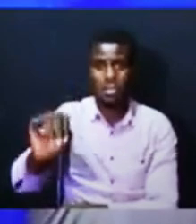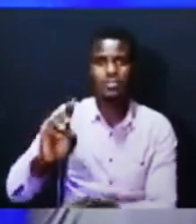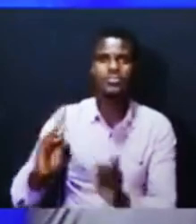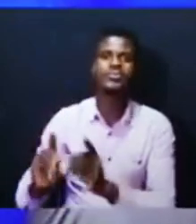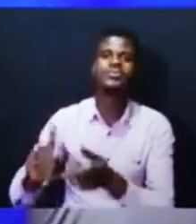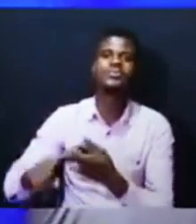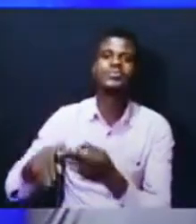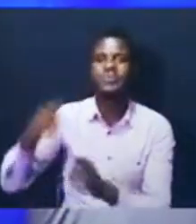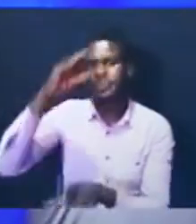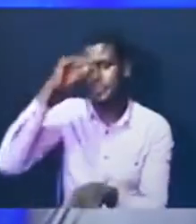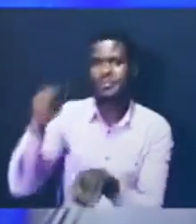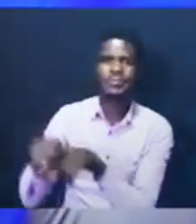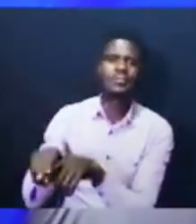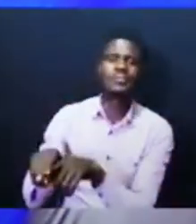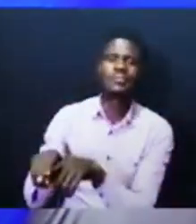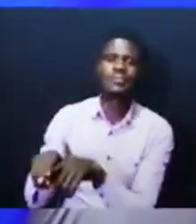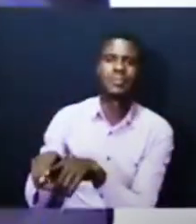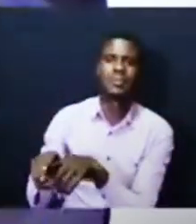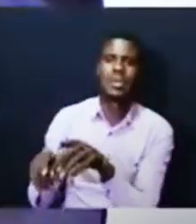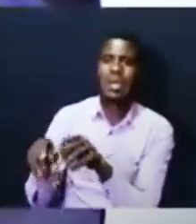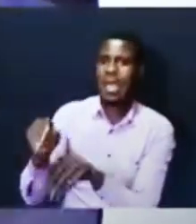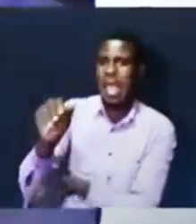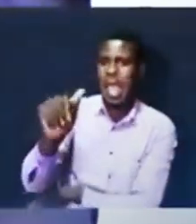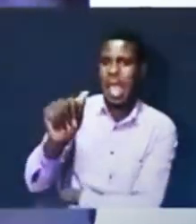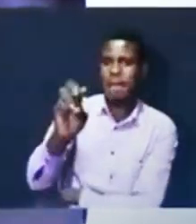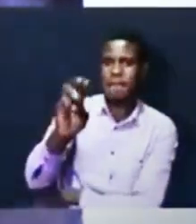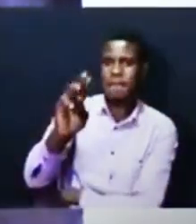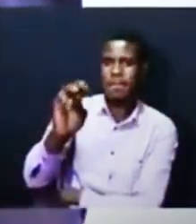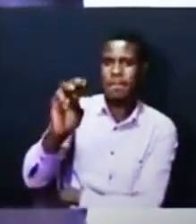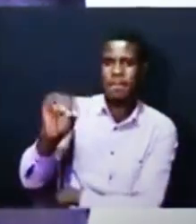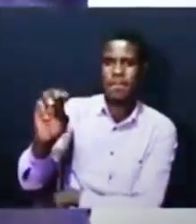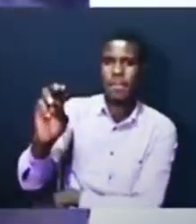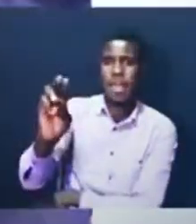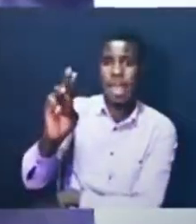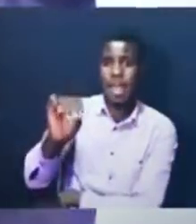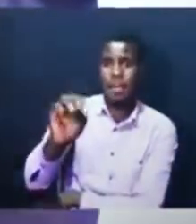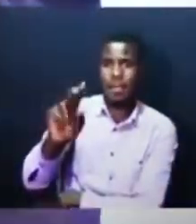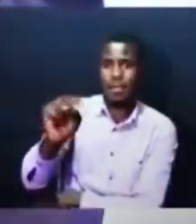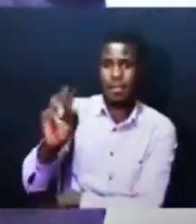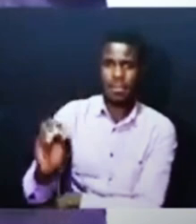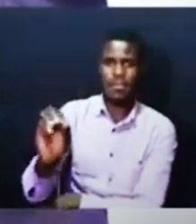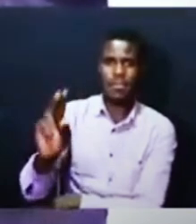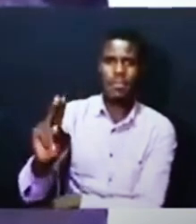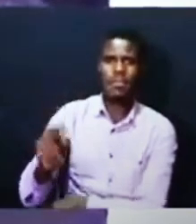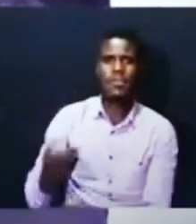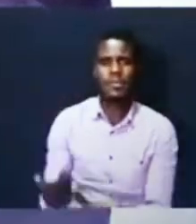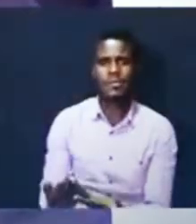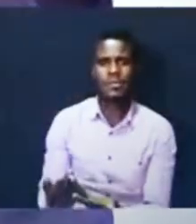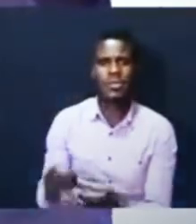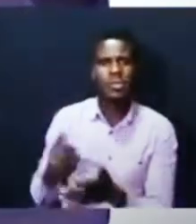actually, Amnon raped Absalom's sister. Now,